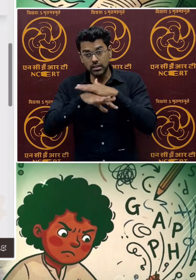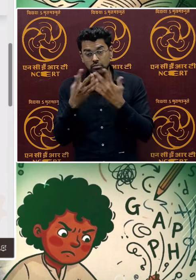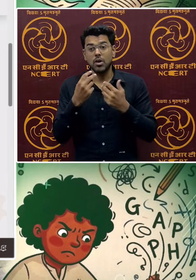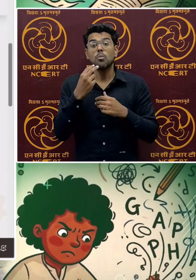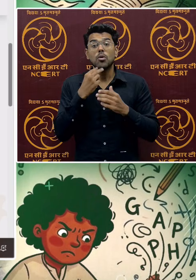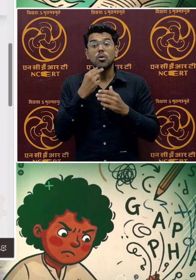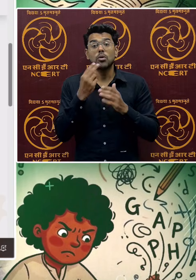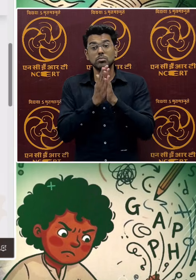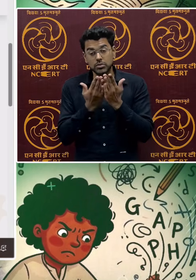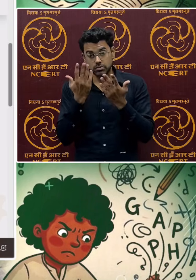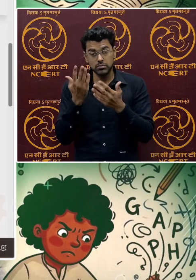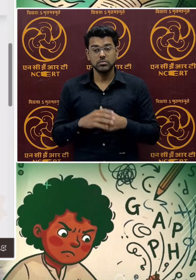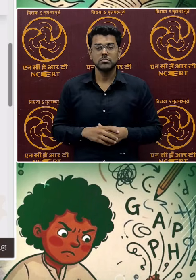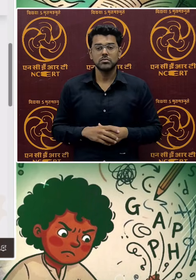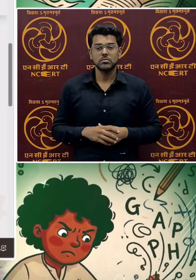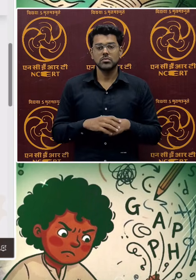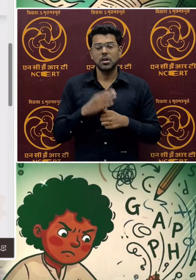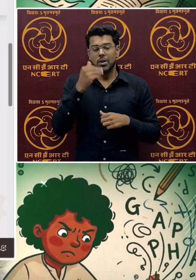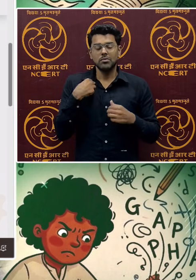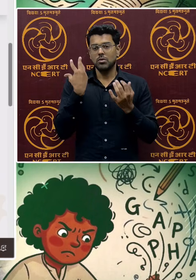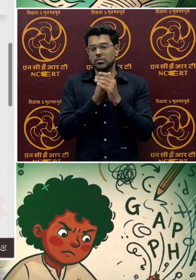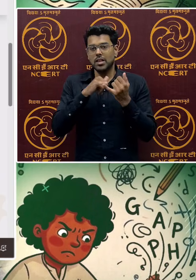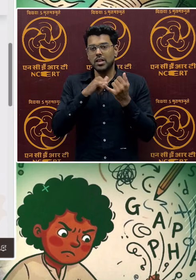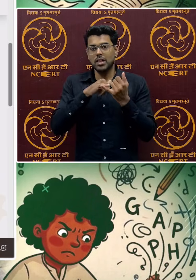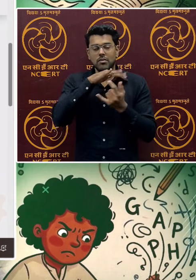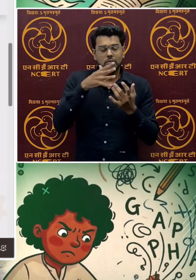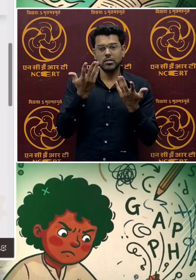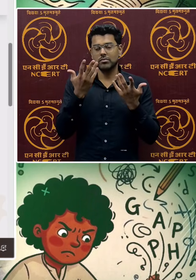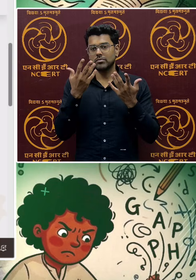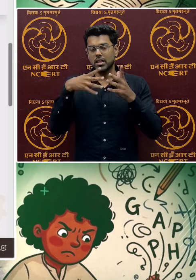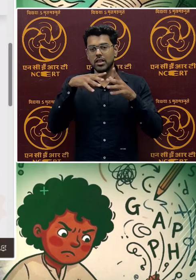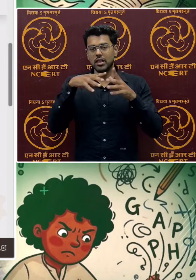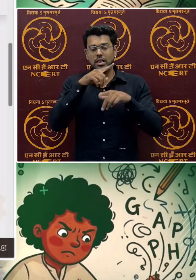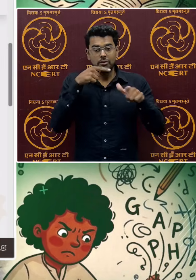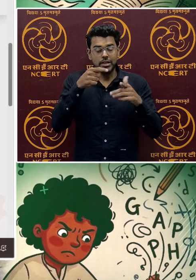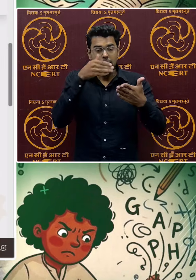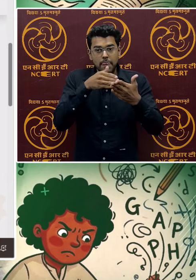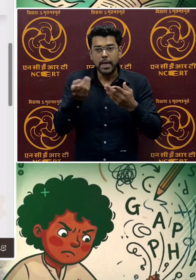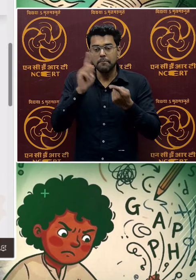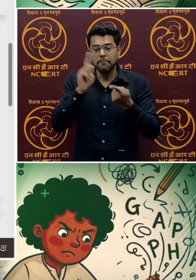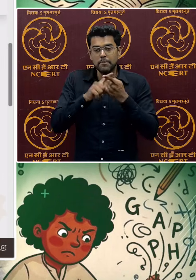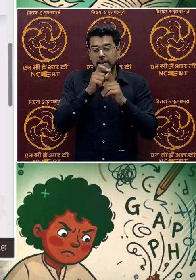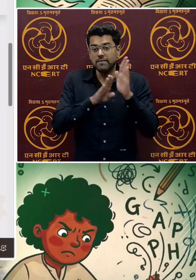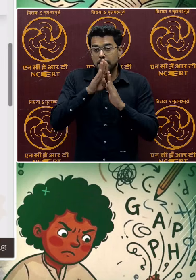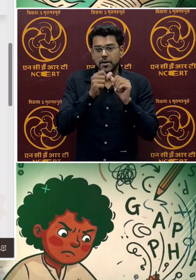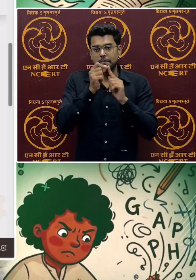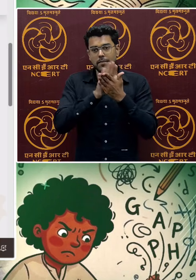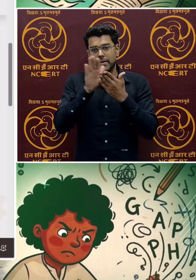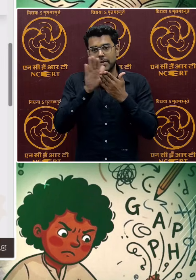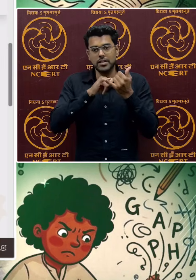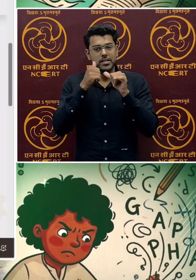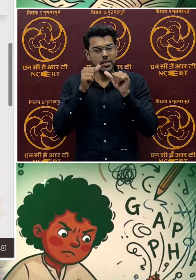talking about the scenario where language becomes a struggle in case of dyslexia and developmental aphasia. So we have